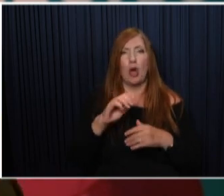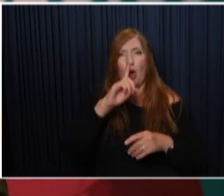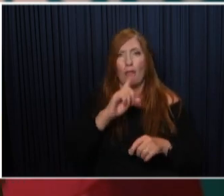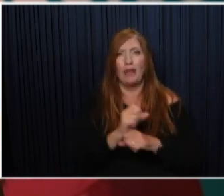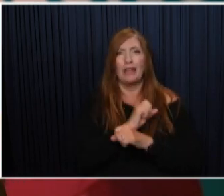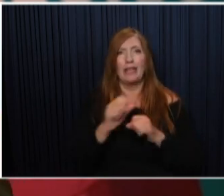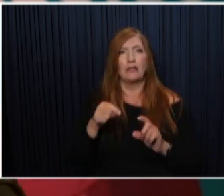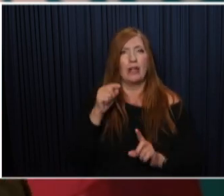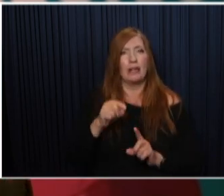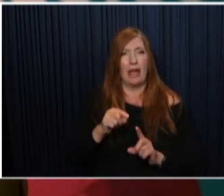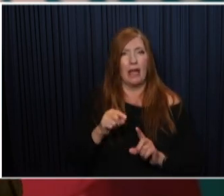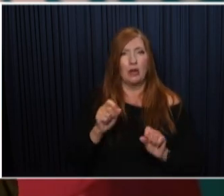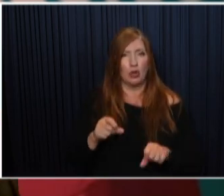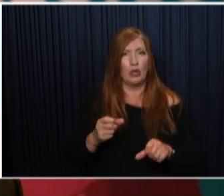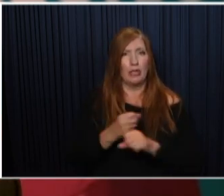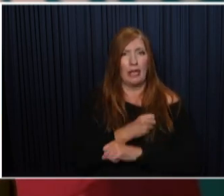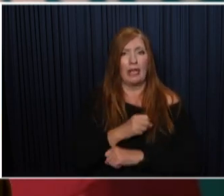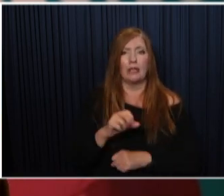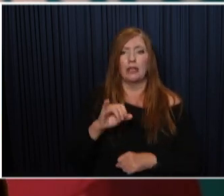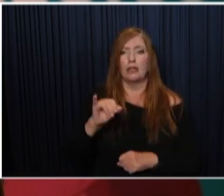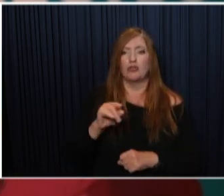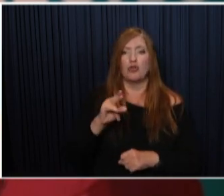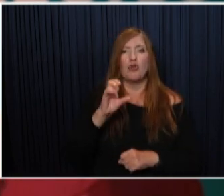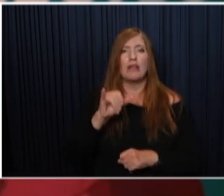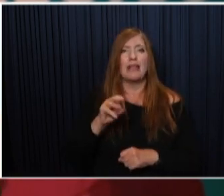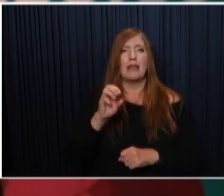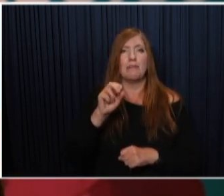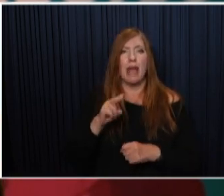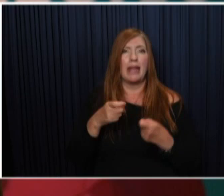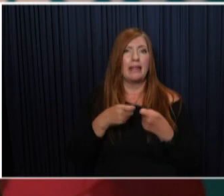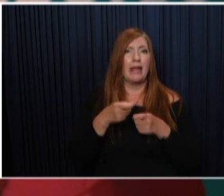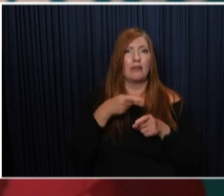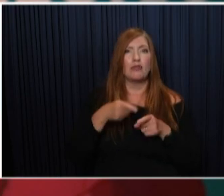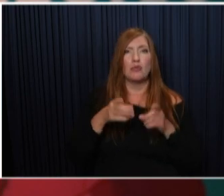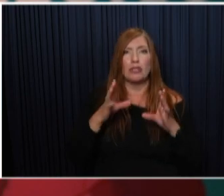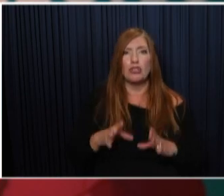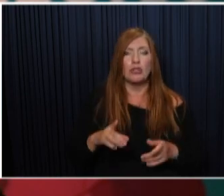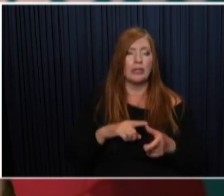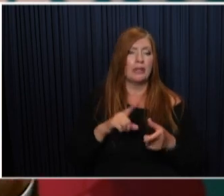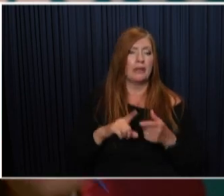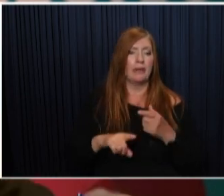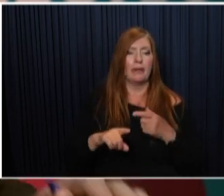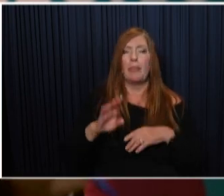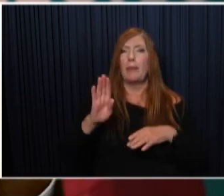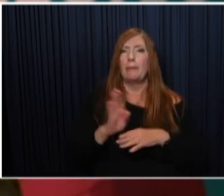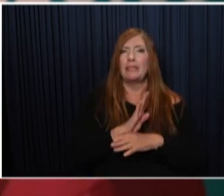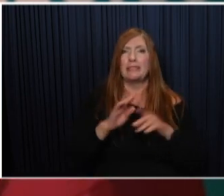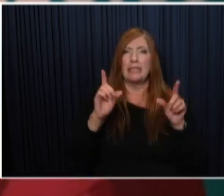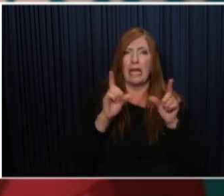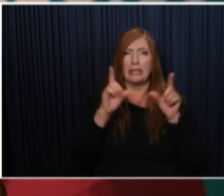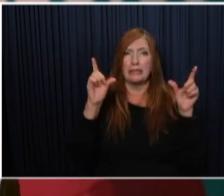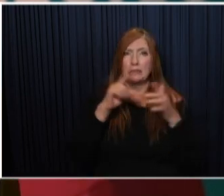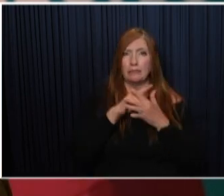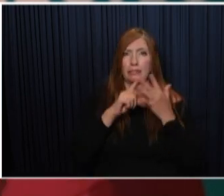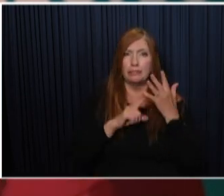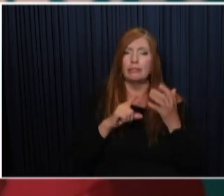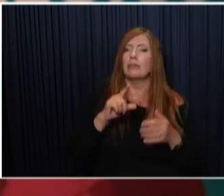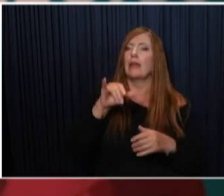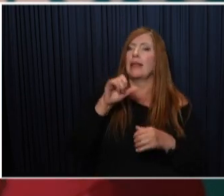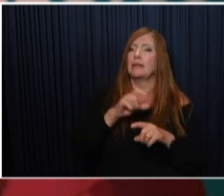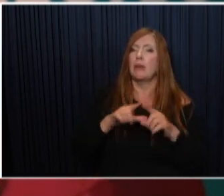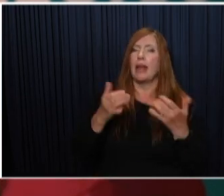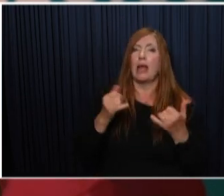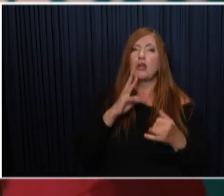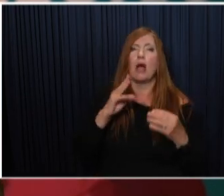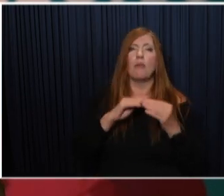authentications that they are the journeyman electricians, commercial licenses, et cetera. Yeah, let's talk